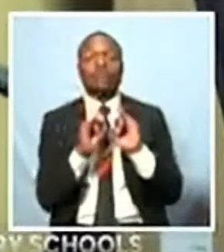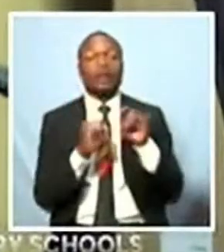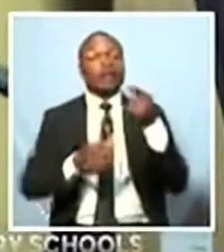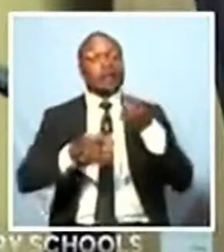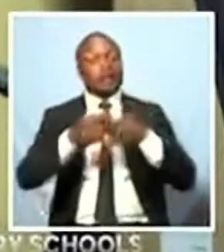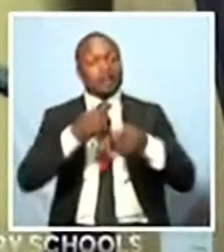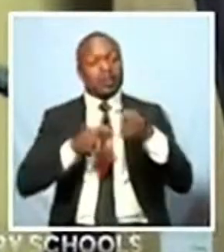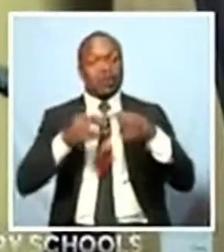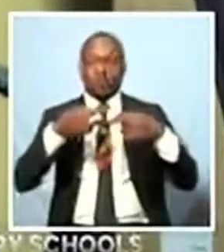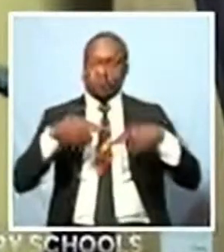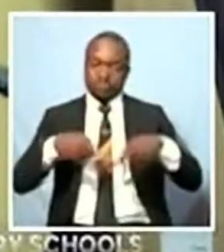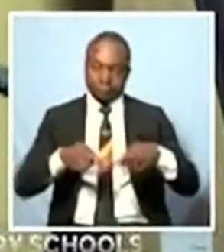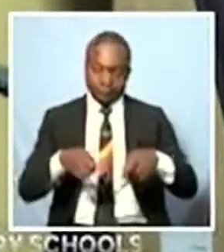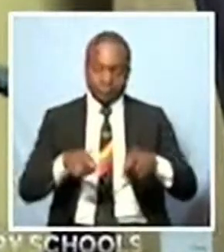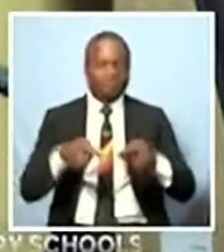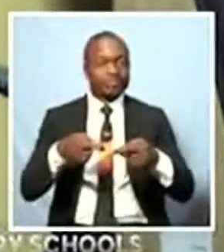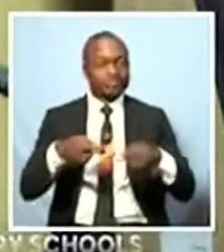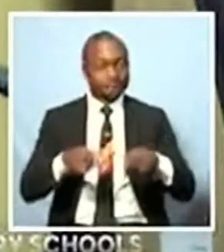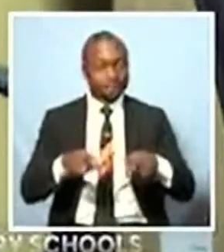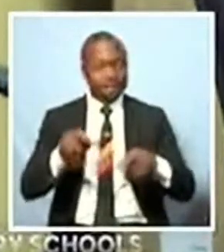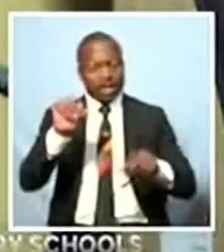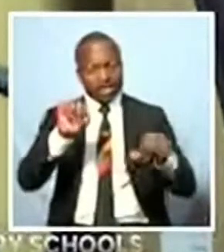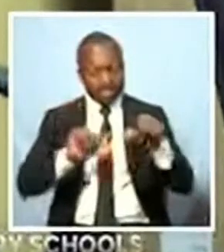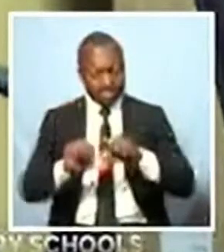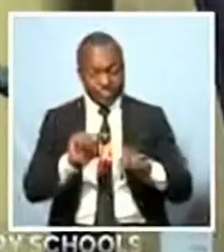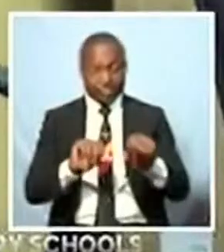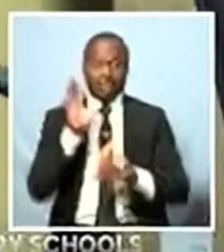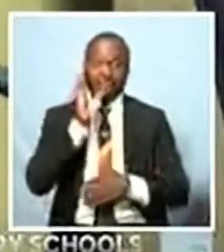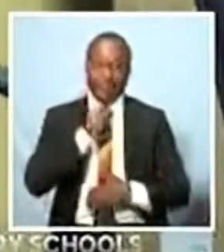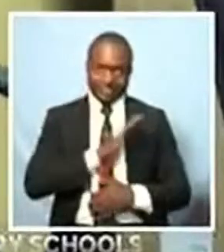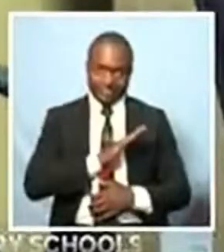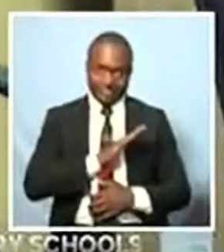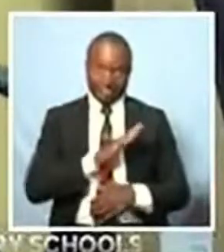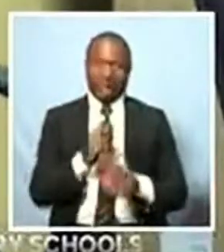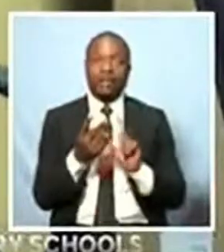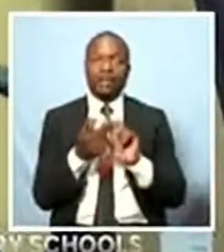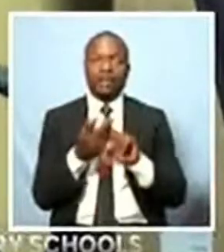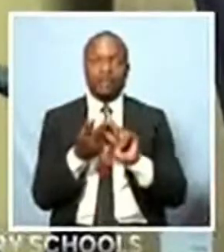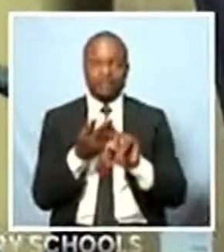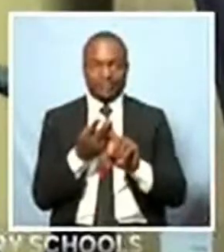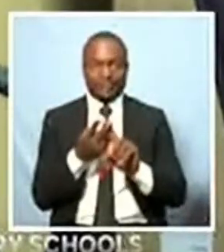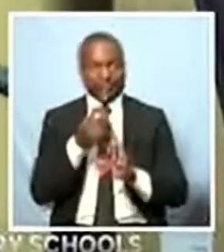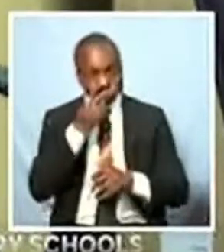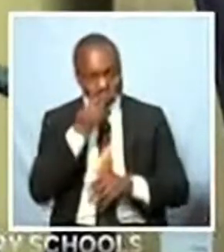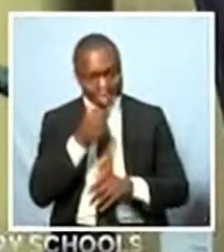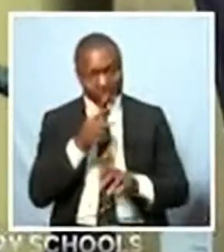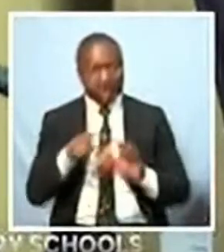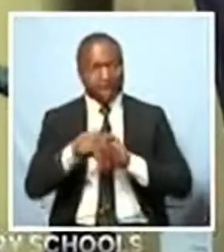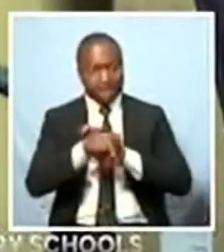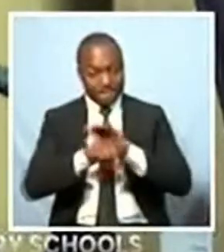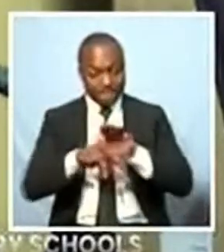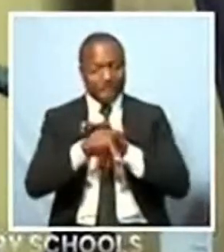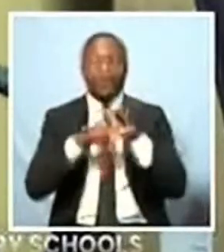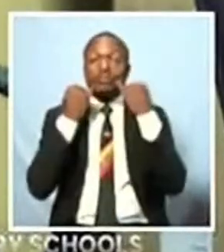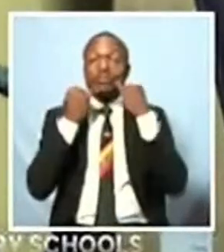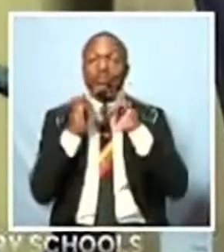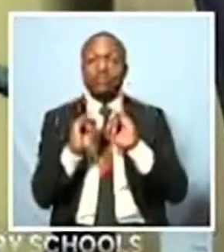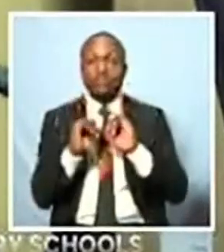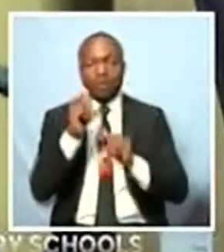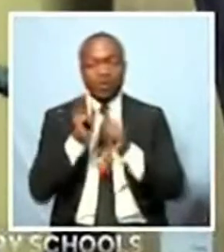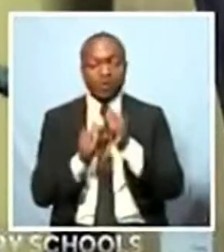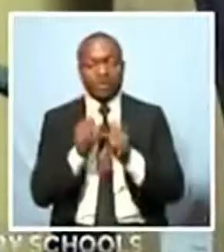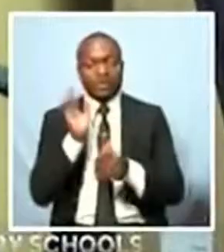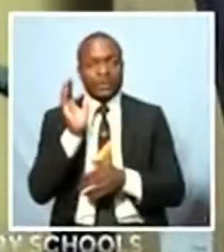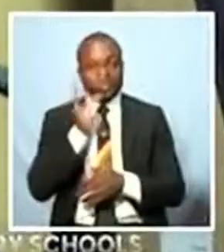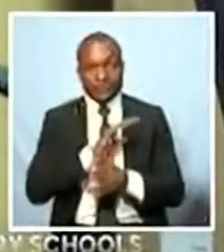from research and assessments that have been done, and also to look at the primary data which we have